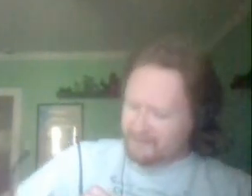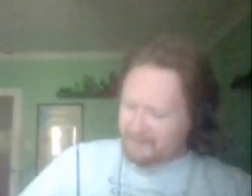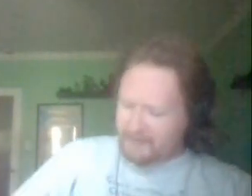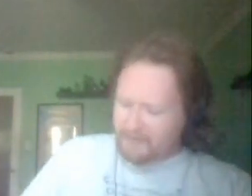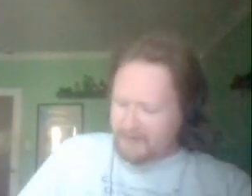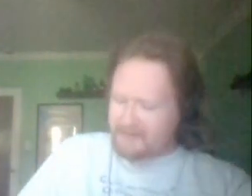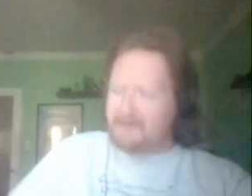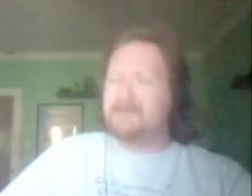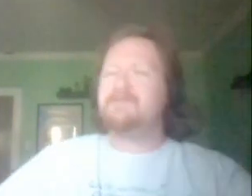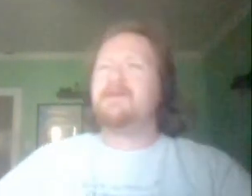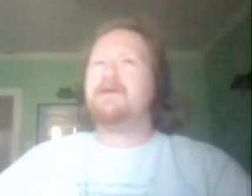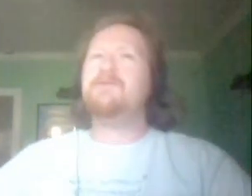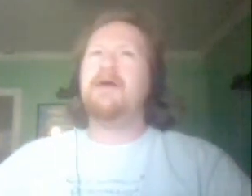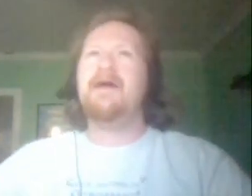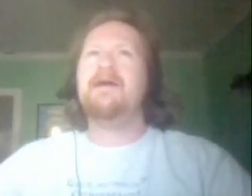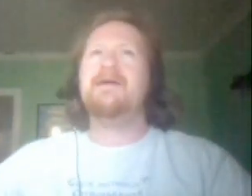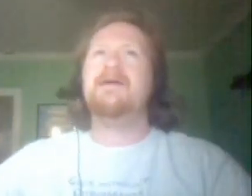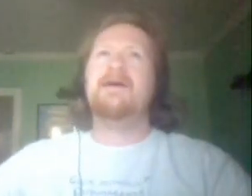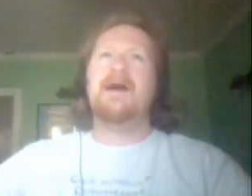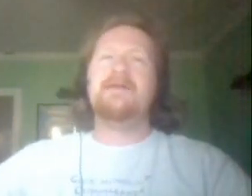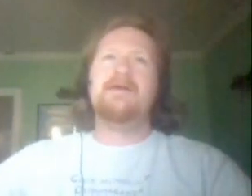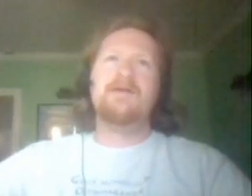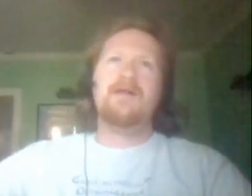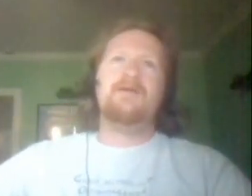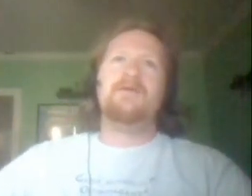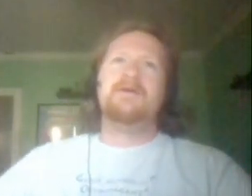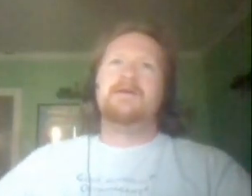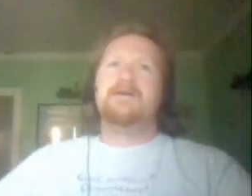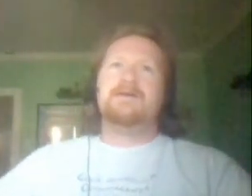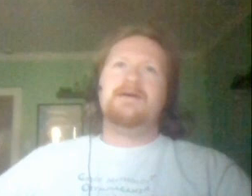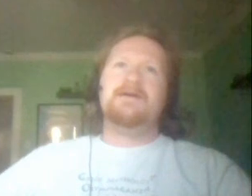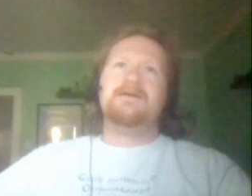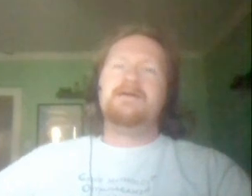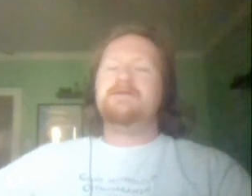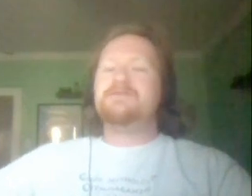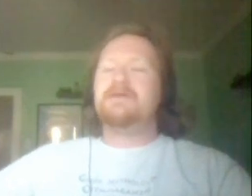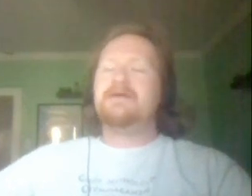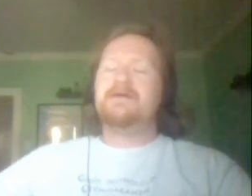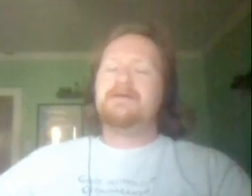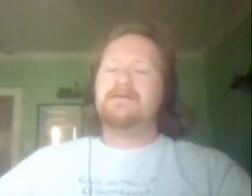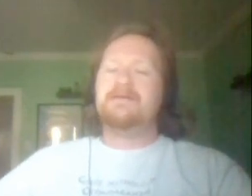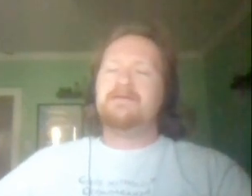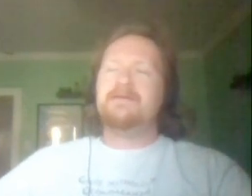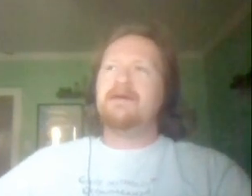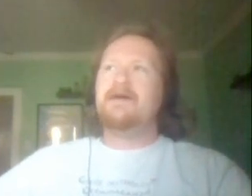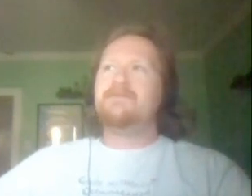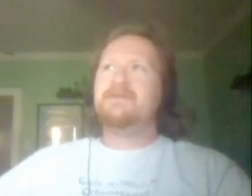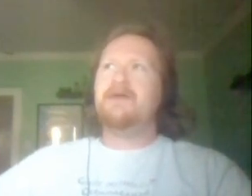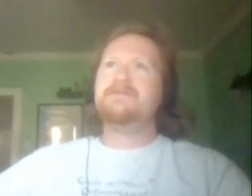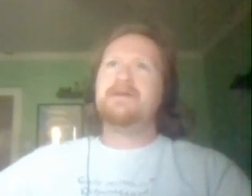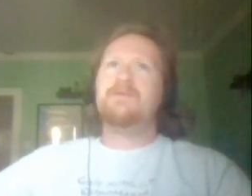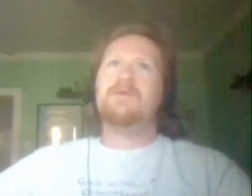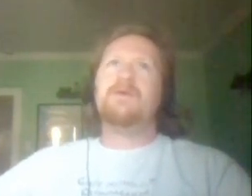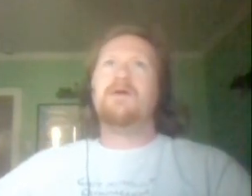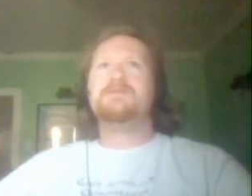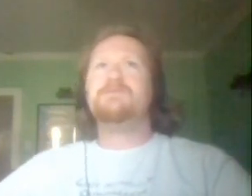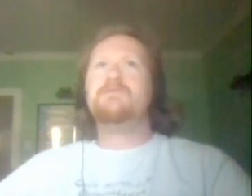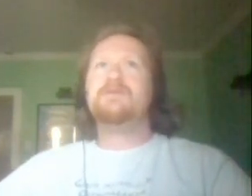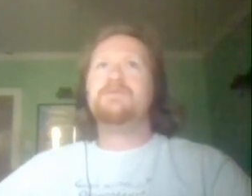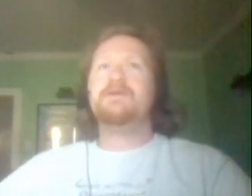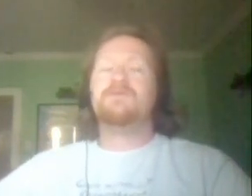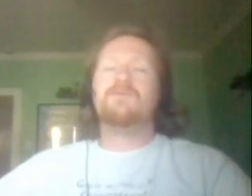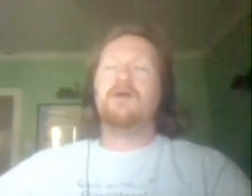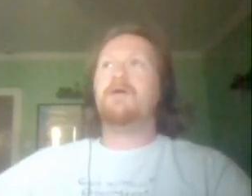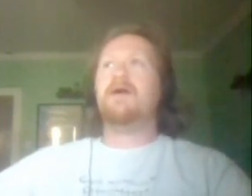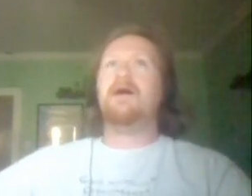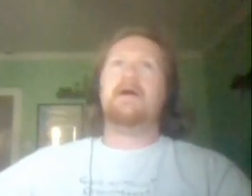not expecting it to be like, oh, hey, hi there, hello. Here's a thing I am into. I was thinking when we watch a movie,